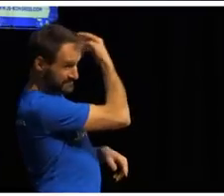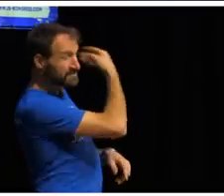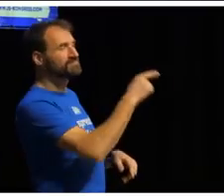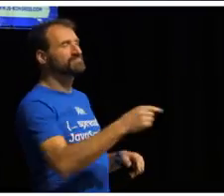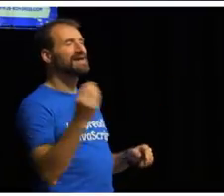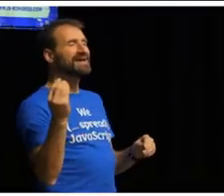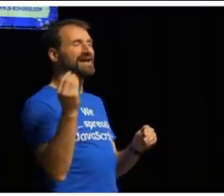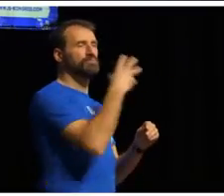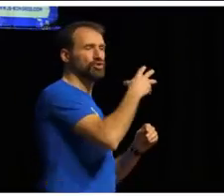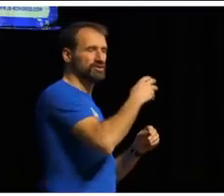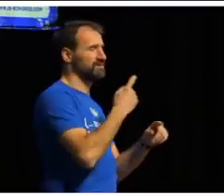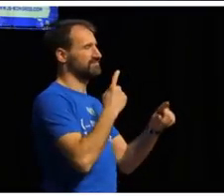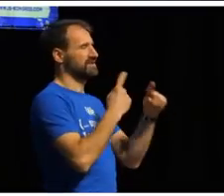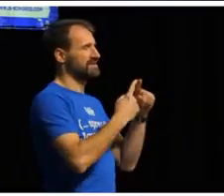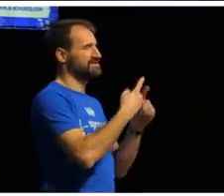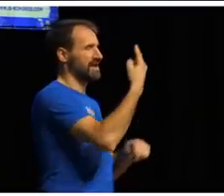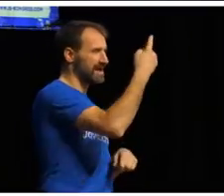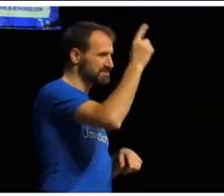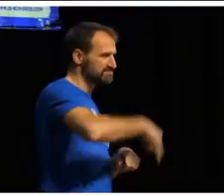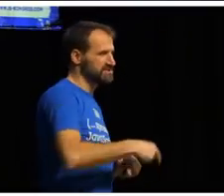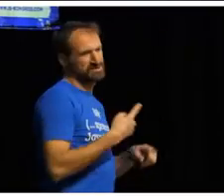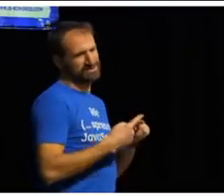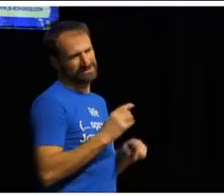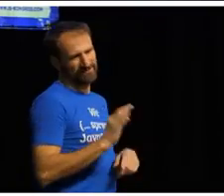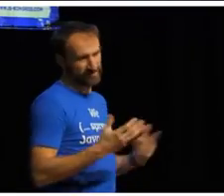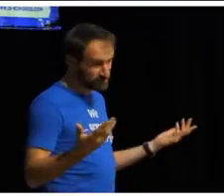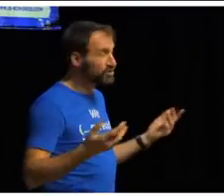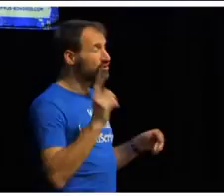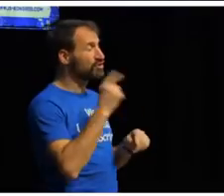to xn. And those inputs, they get multiplied by weights,